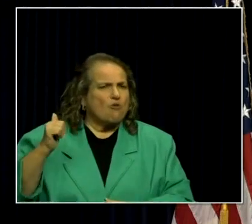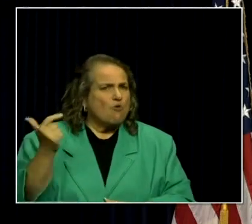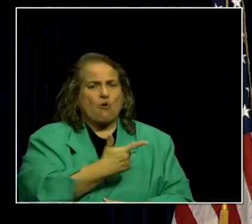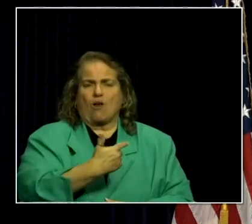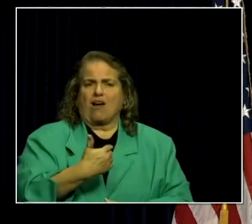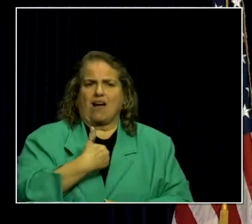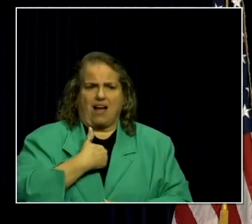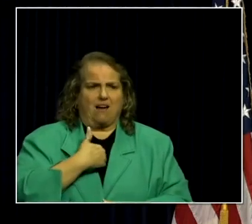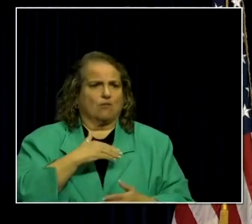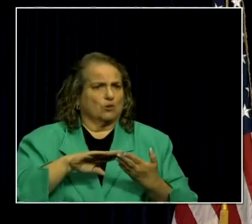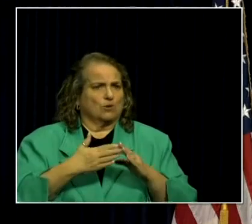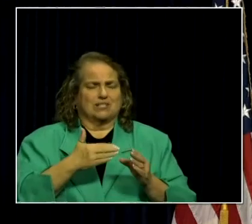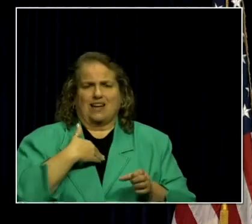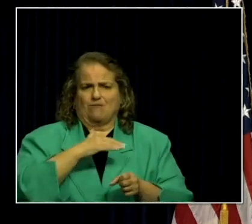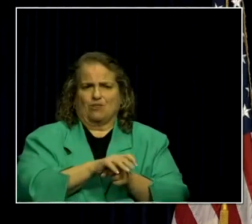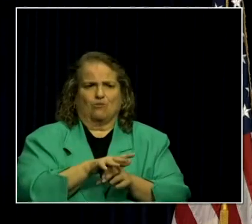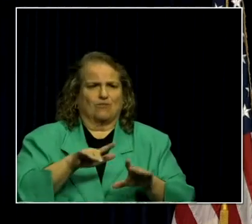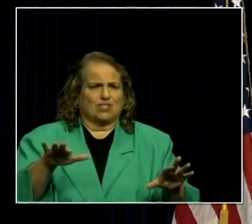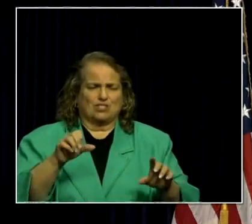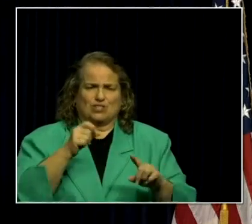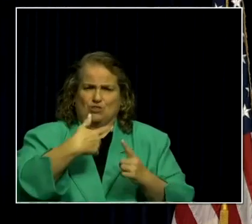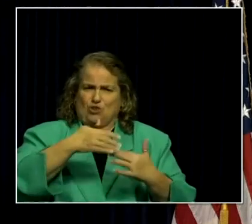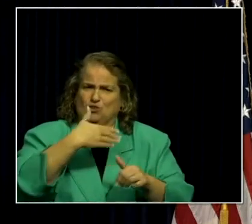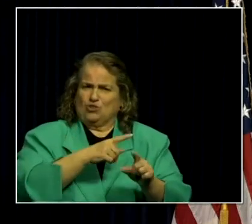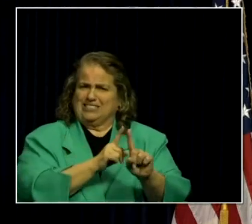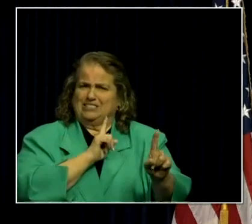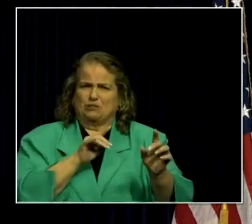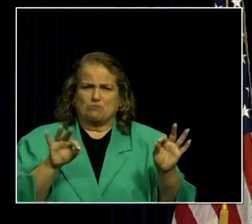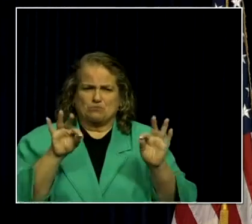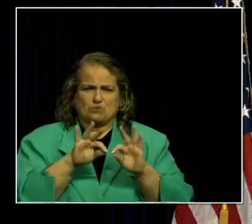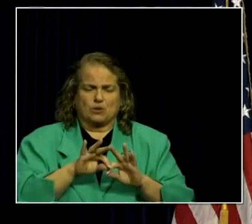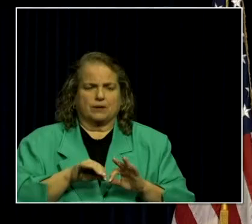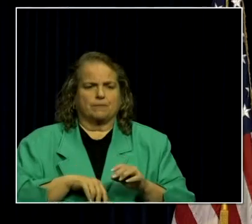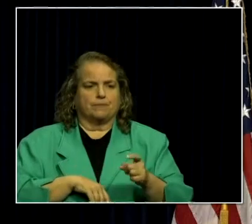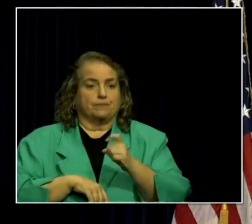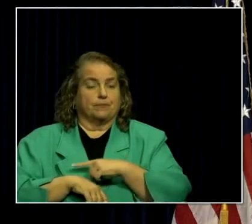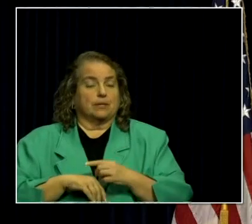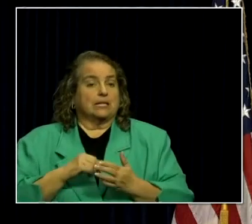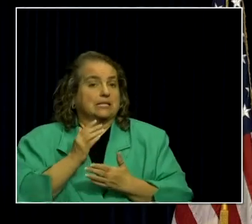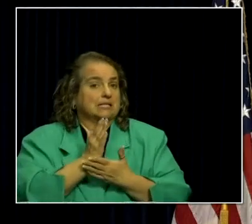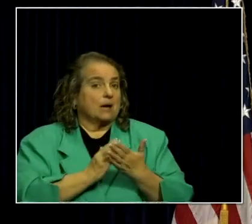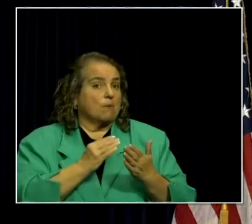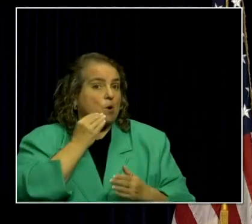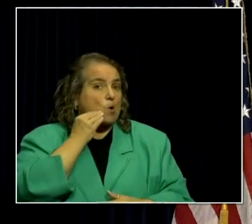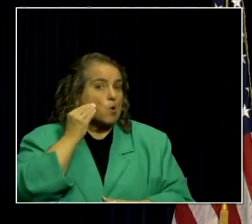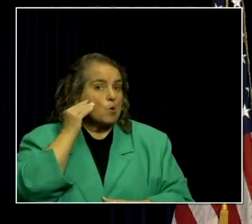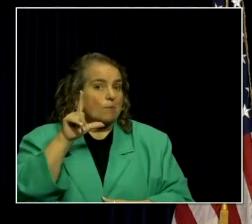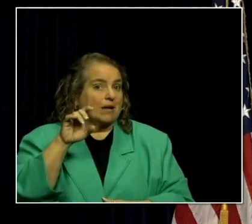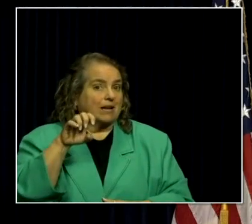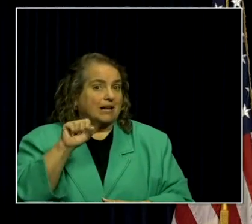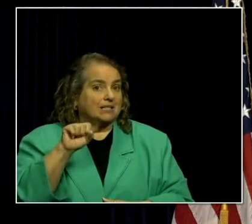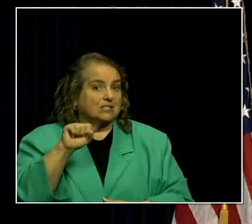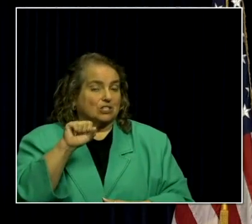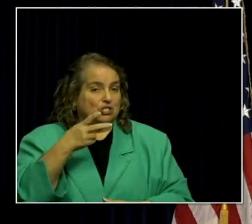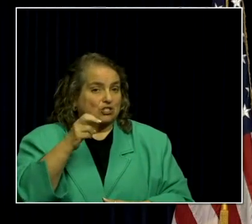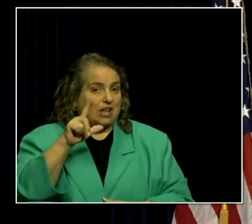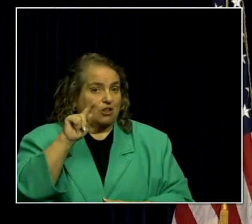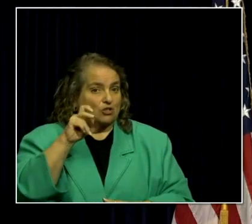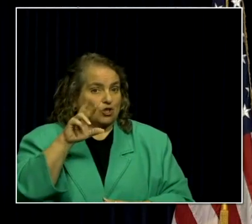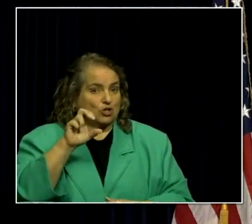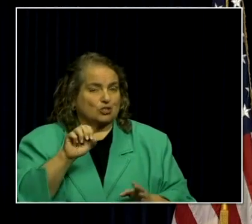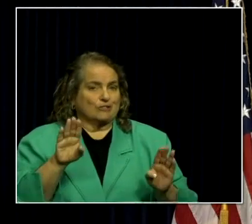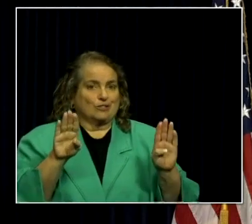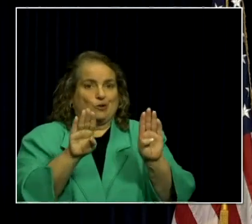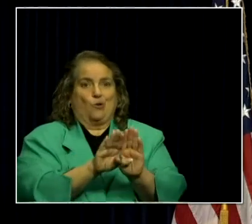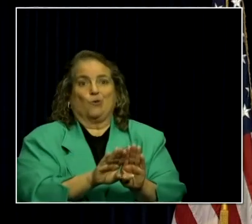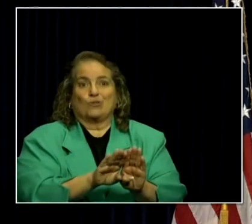distancing is so important. Daniel. So we're starting to see some homeless shelters shut down throughout the state. Does the state have a plan